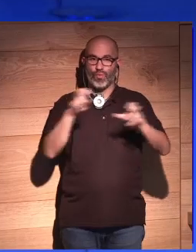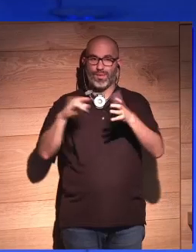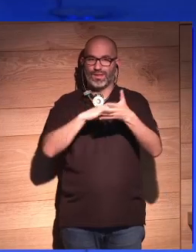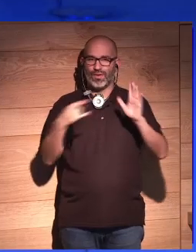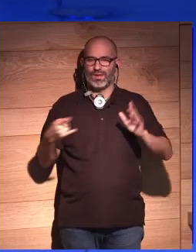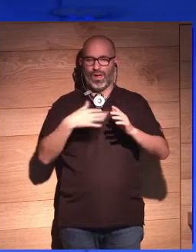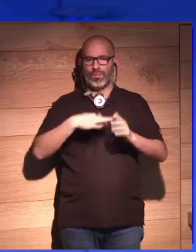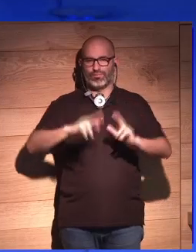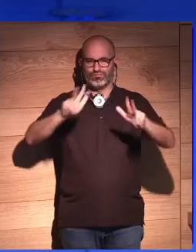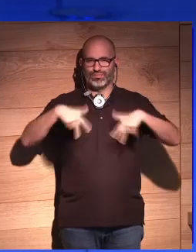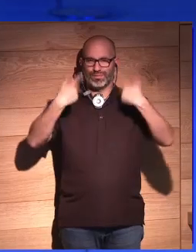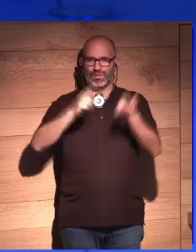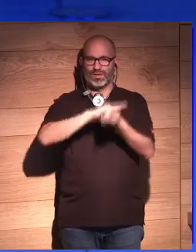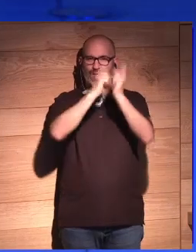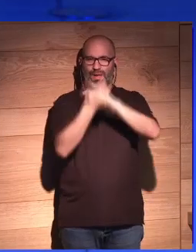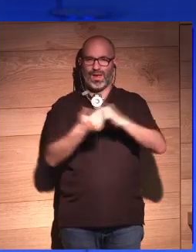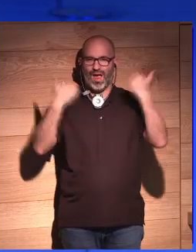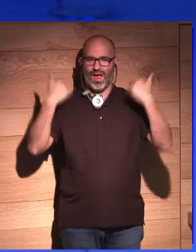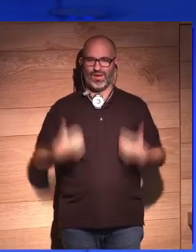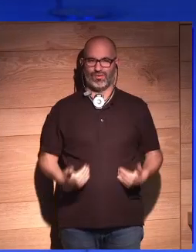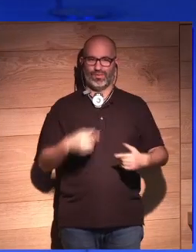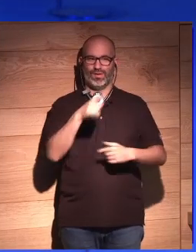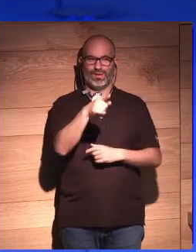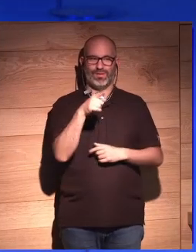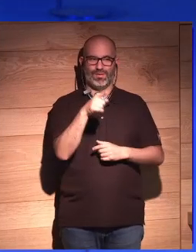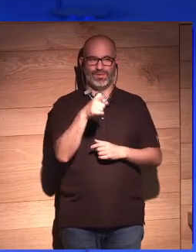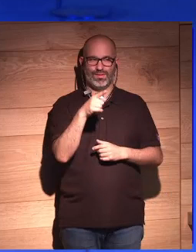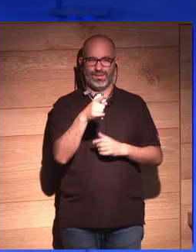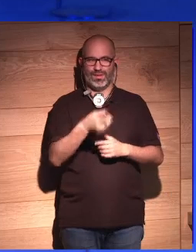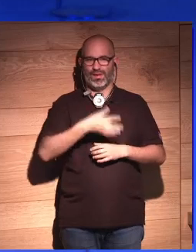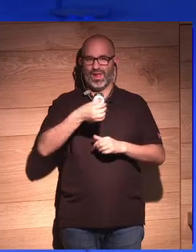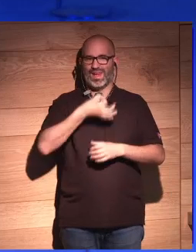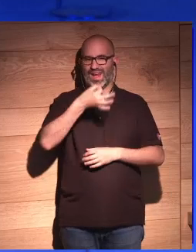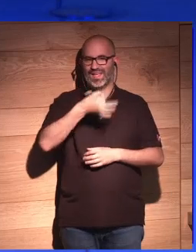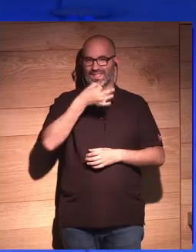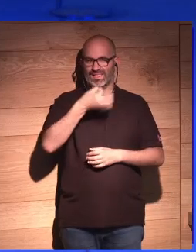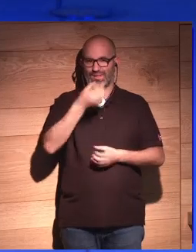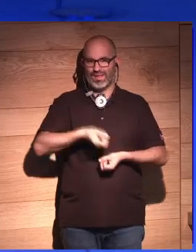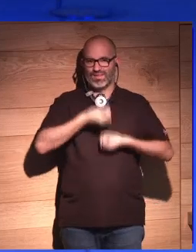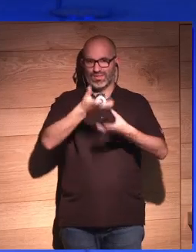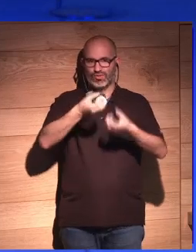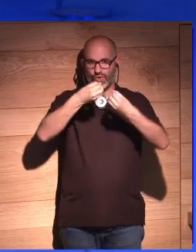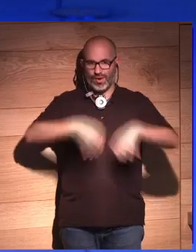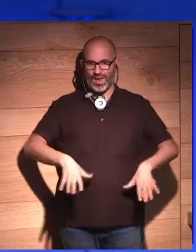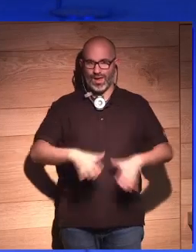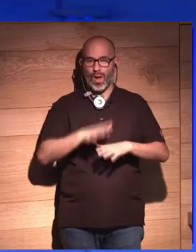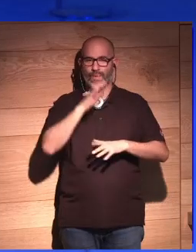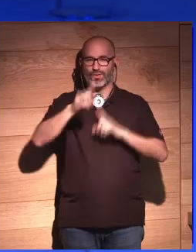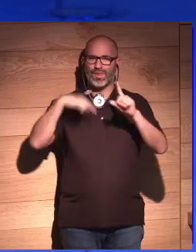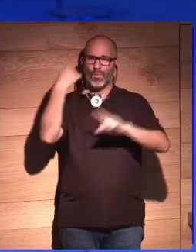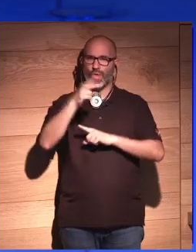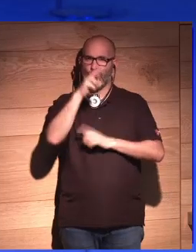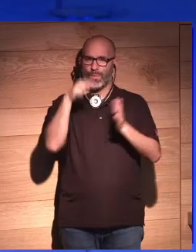storytelling. In 2009, there was a I met